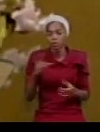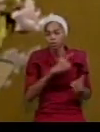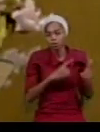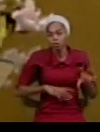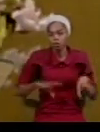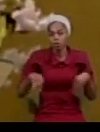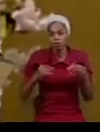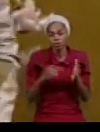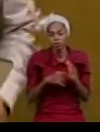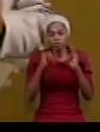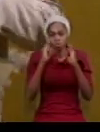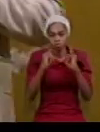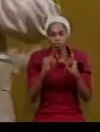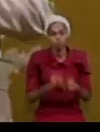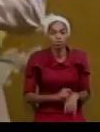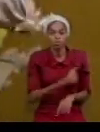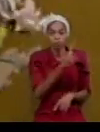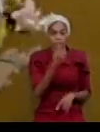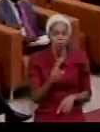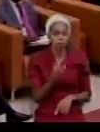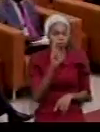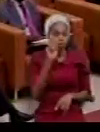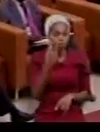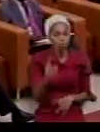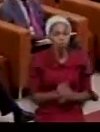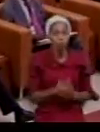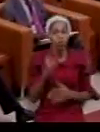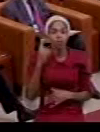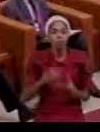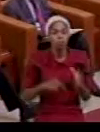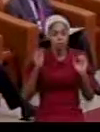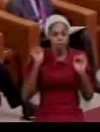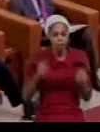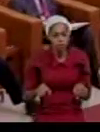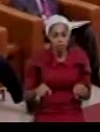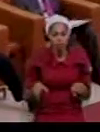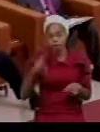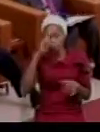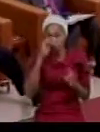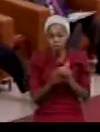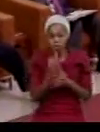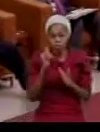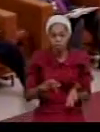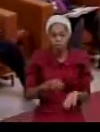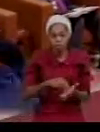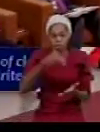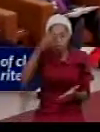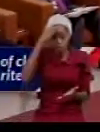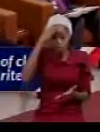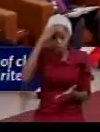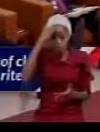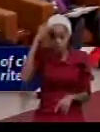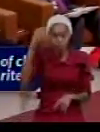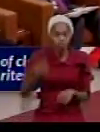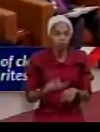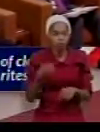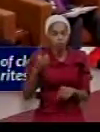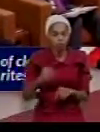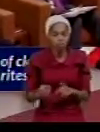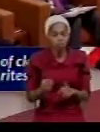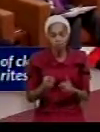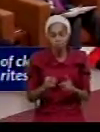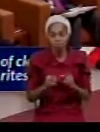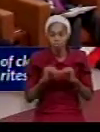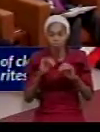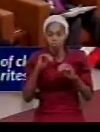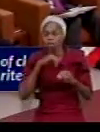believer learn from the laws of clean and unclean animals and the purification of rites? Anyone?